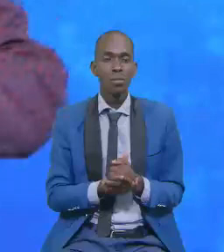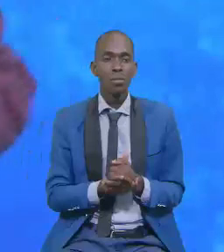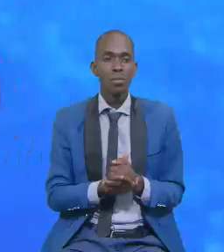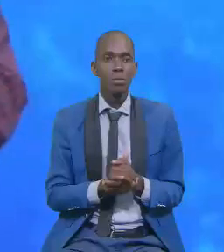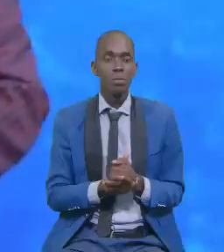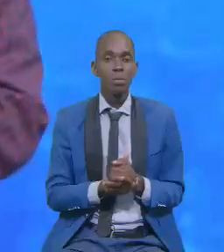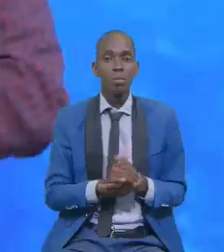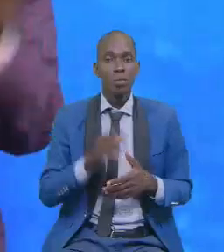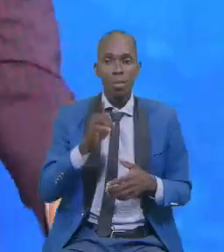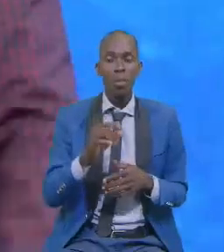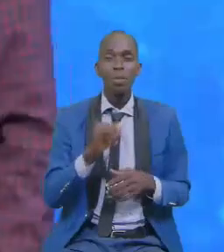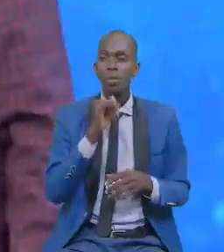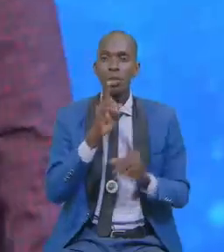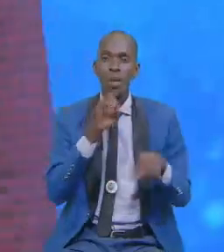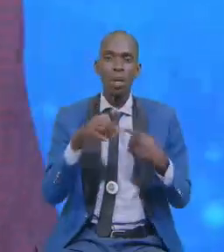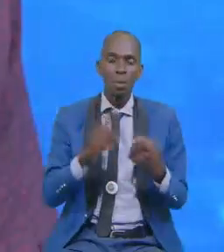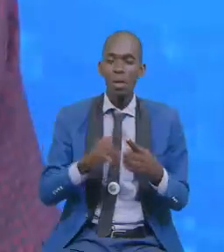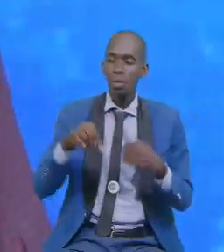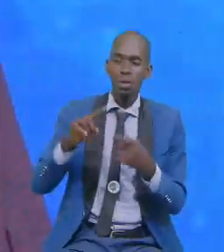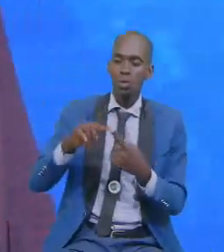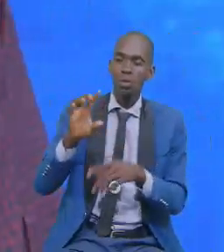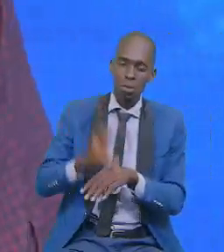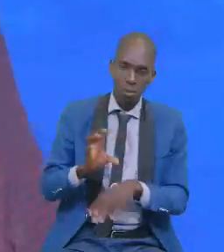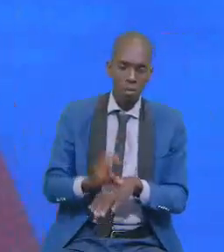We're not talking about going to church, not going to church.